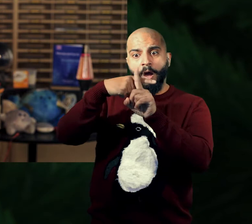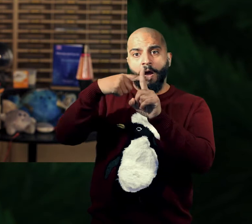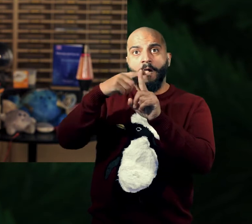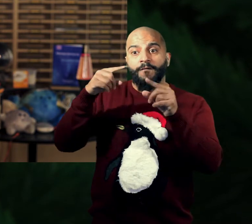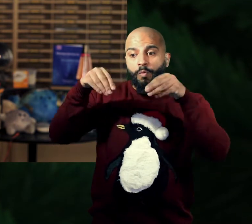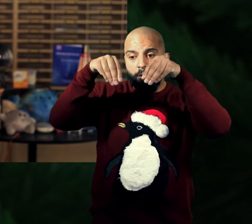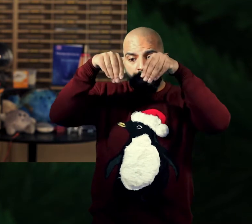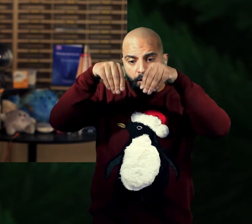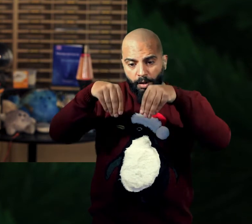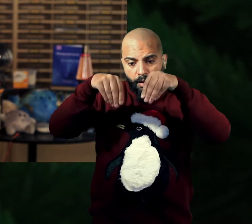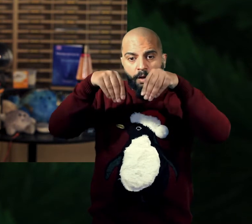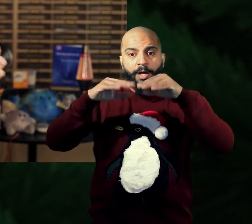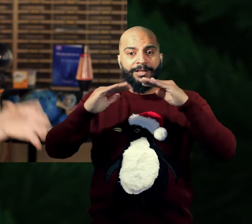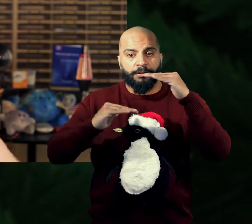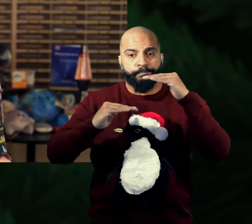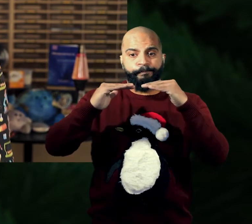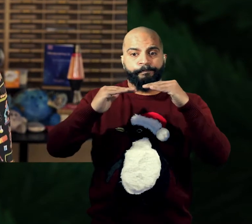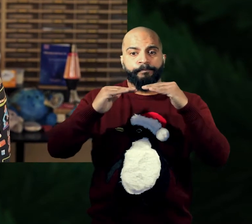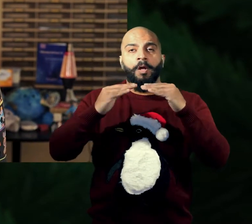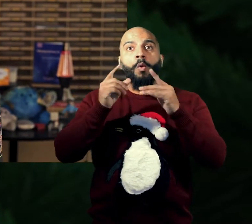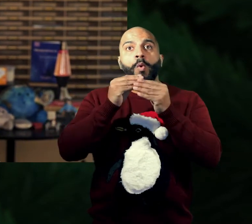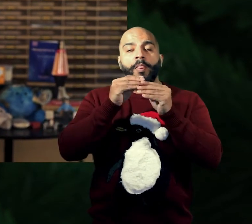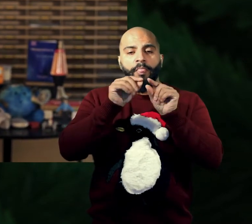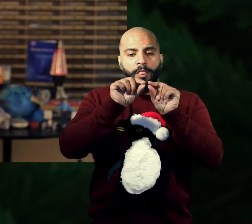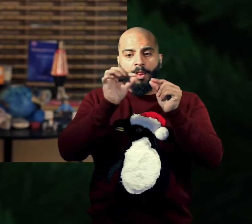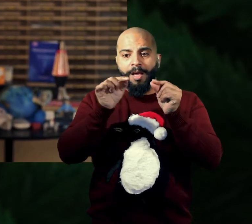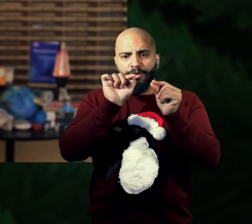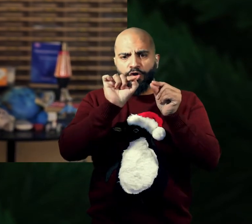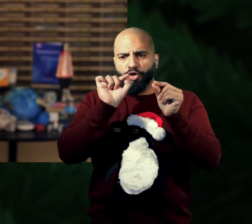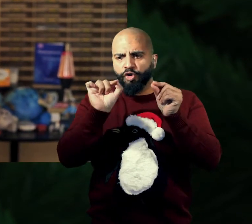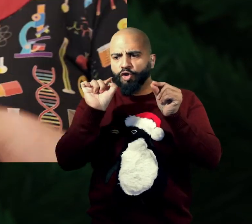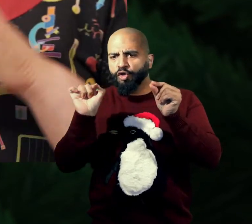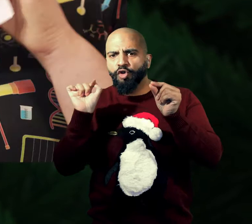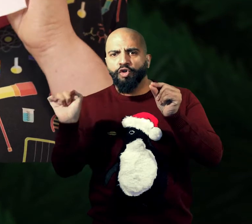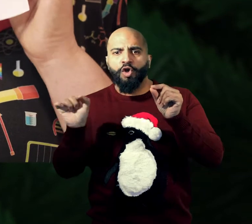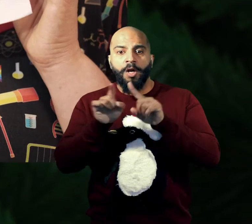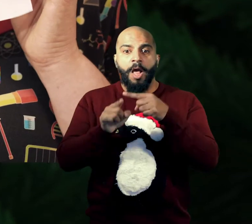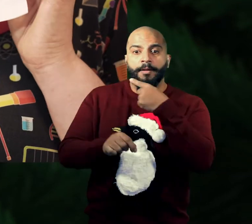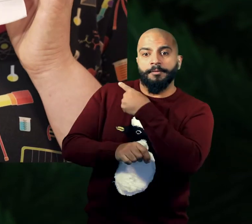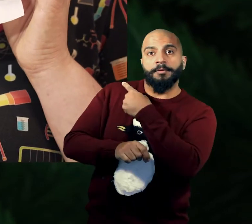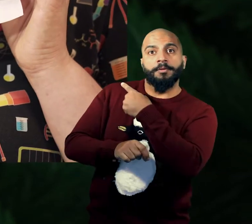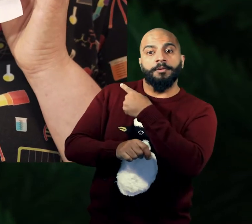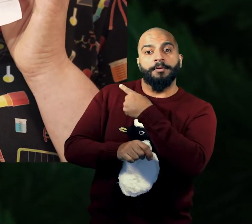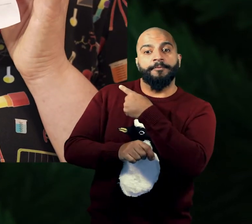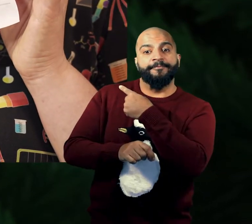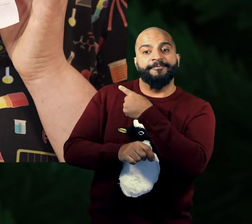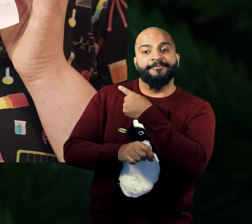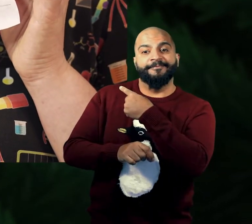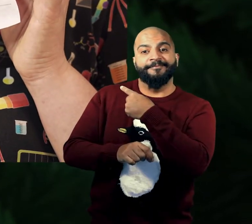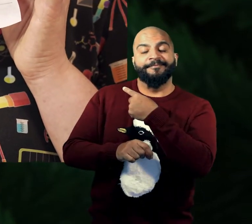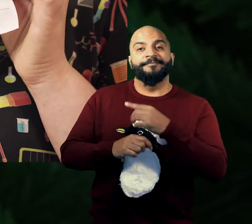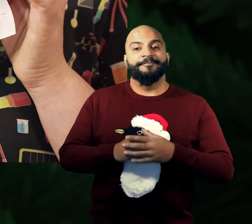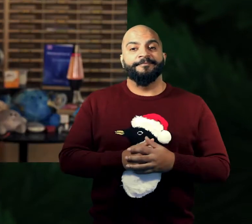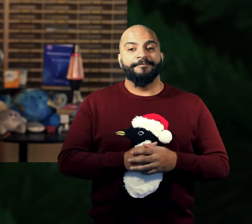bottom. I'm then going to put a hefty dot or a small circle in pen along the pencil